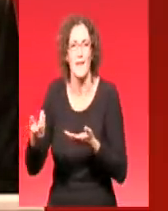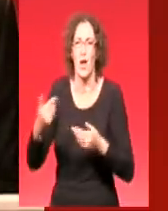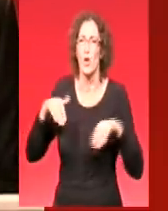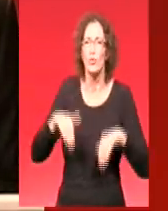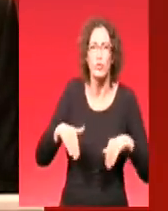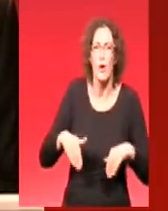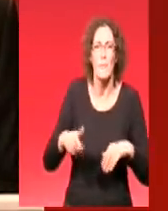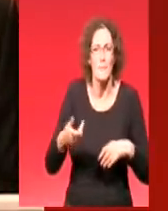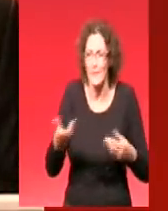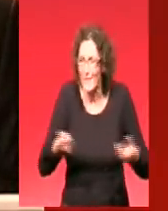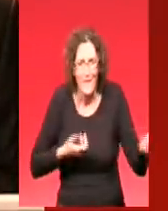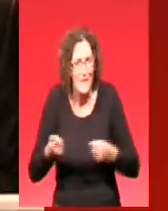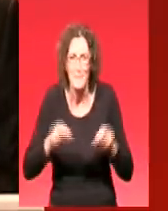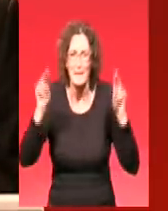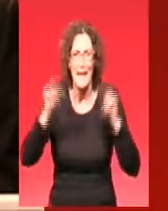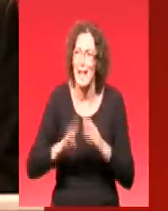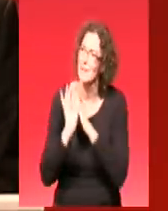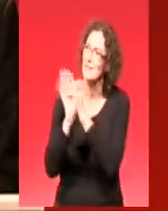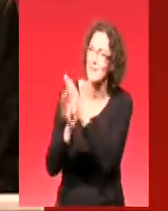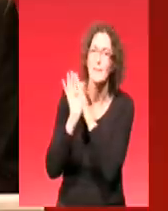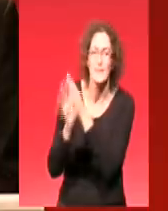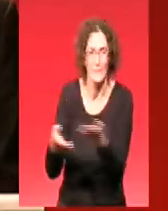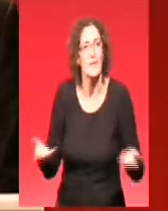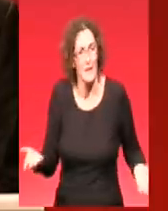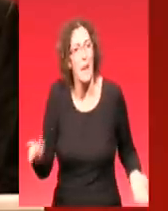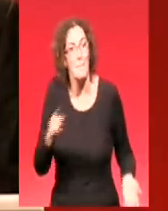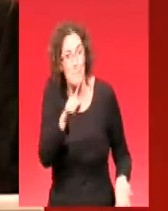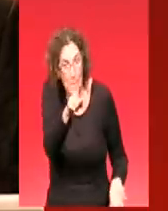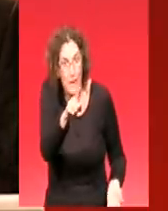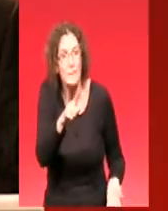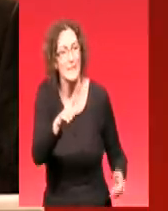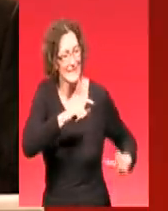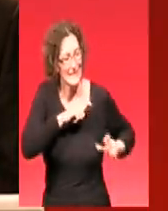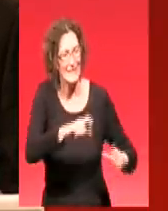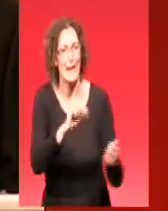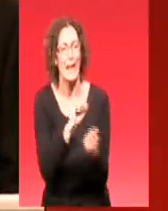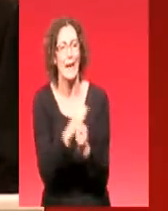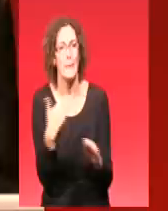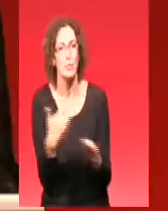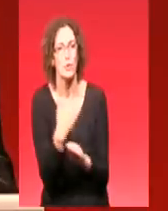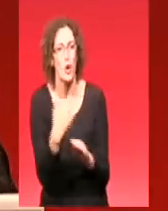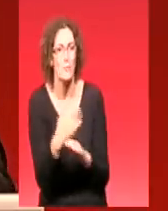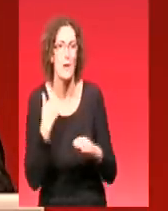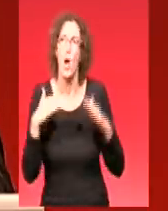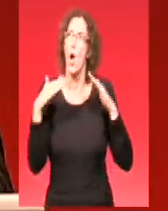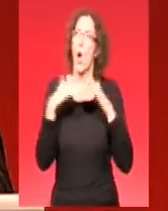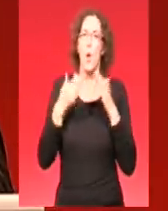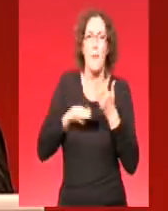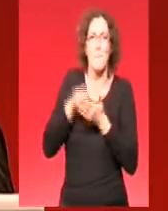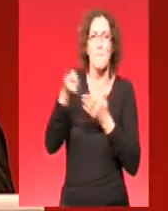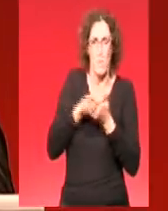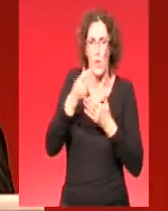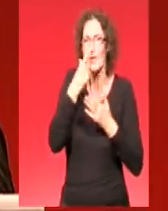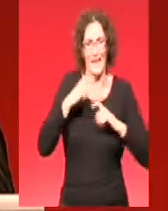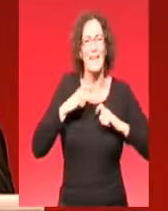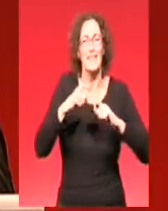private sector was weak. But that is why people stayed in their jobs. It's why people stayed in their homes. And as for the